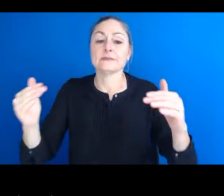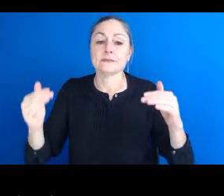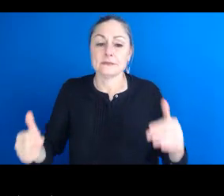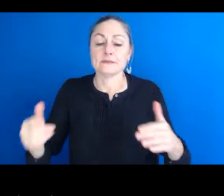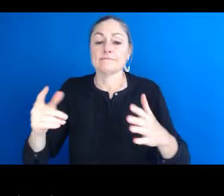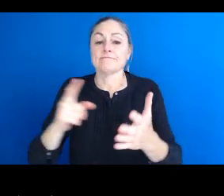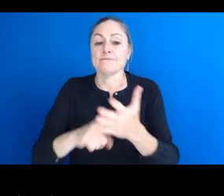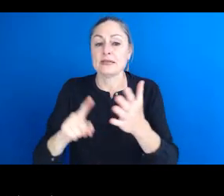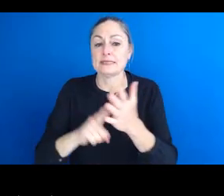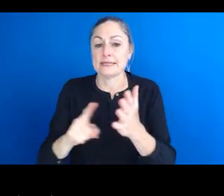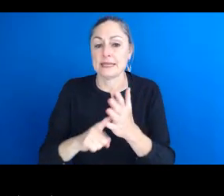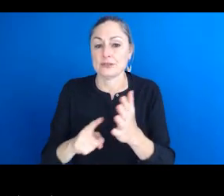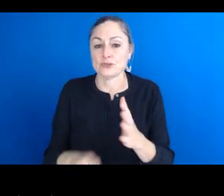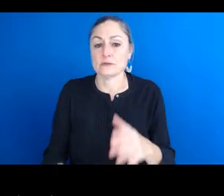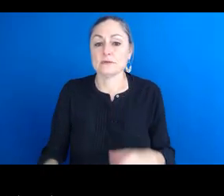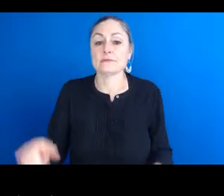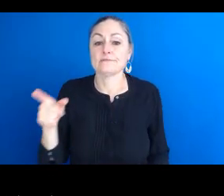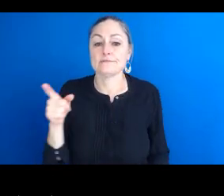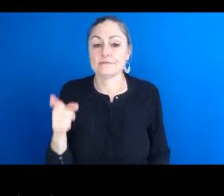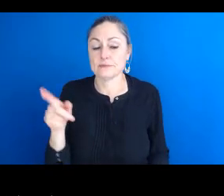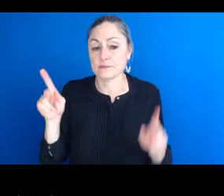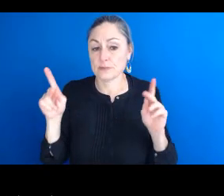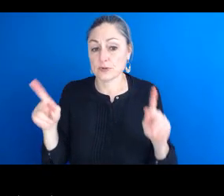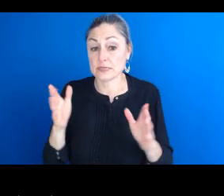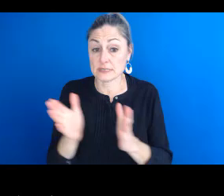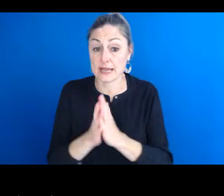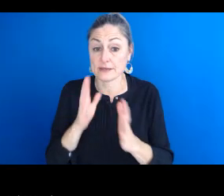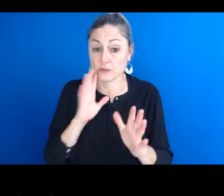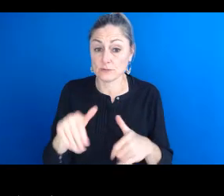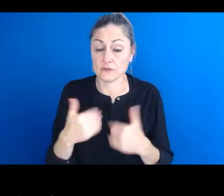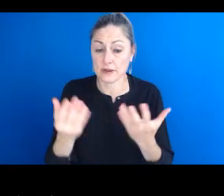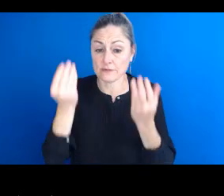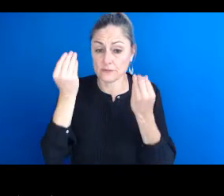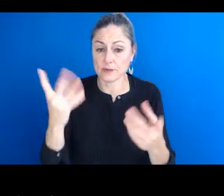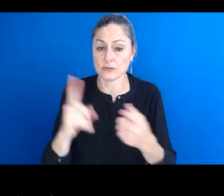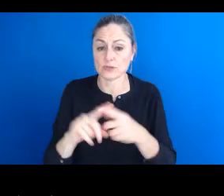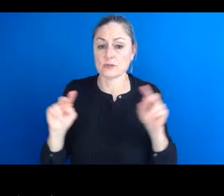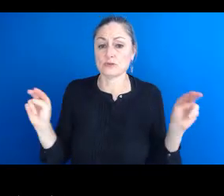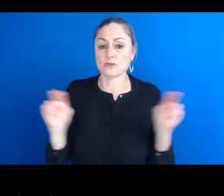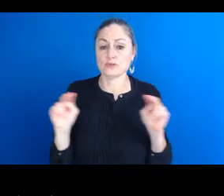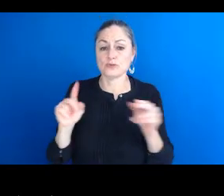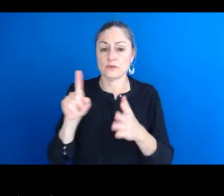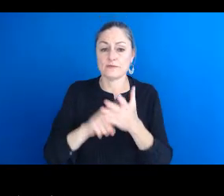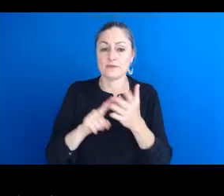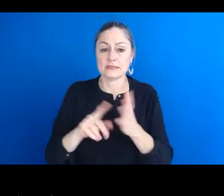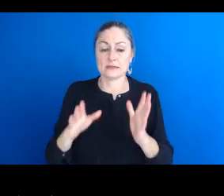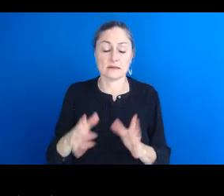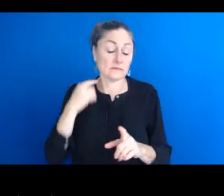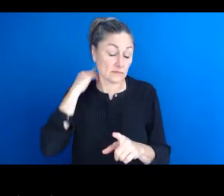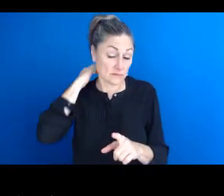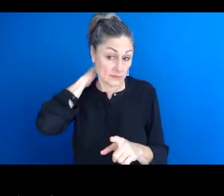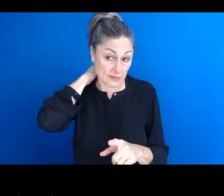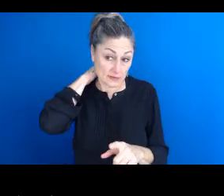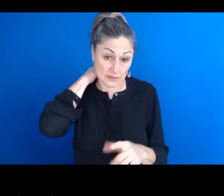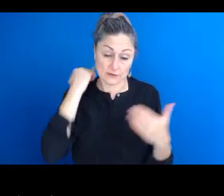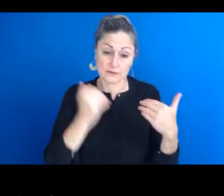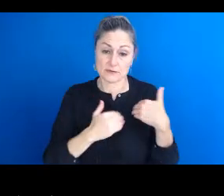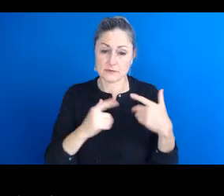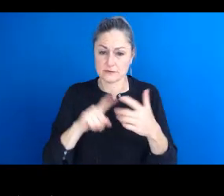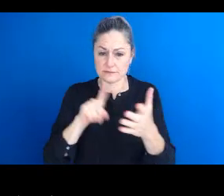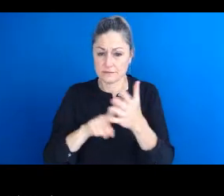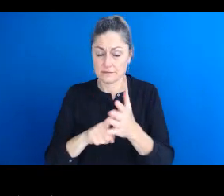investigation. So the complainant is asked to provide information to a neutral investigator who's responsible for investigating if there was a